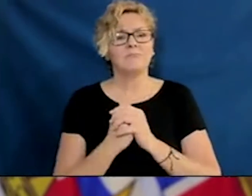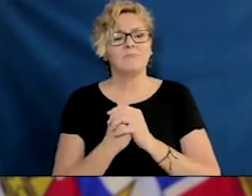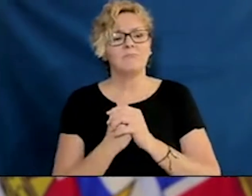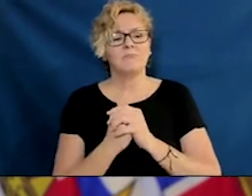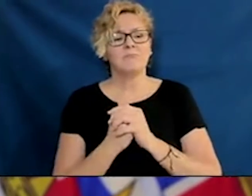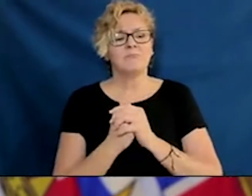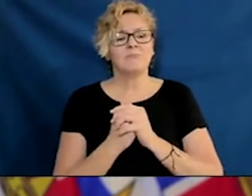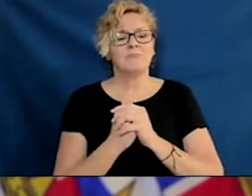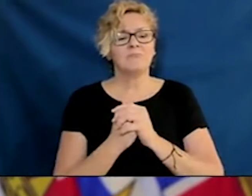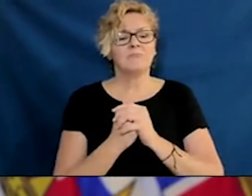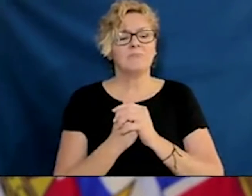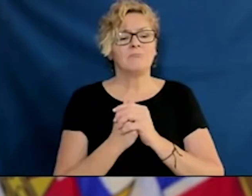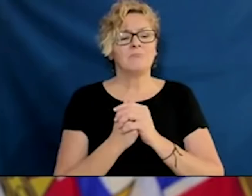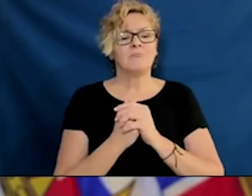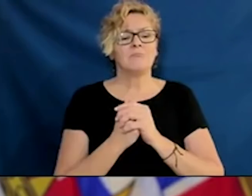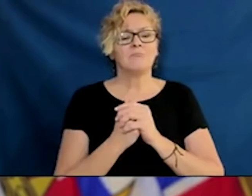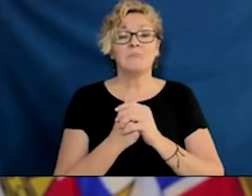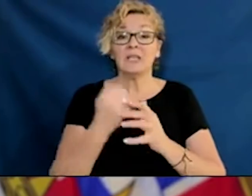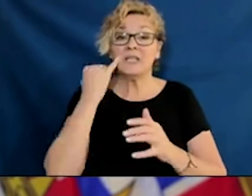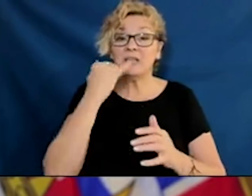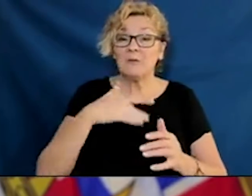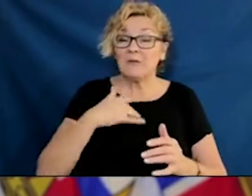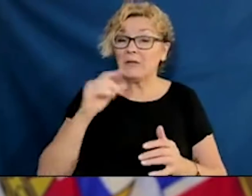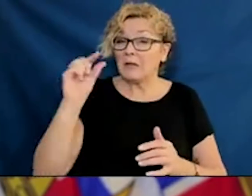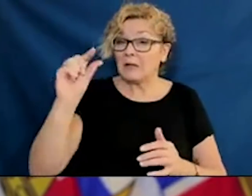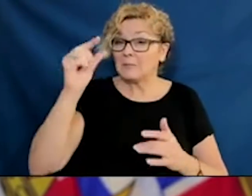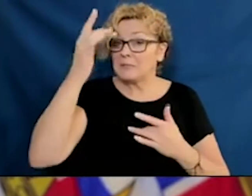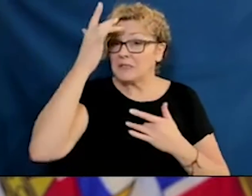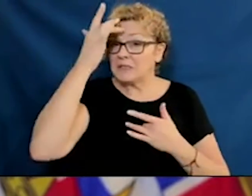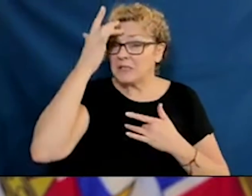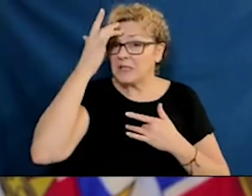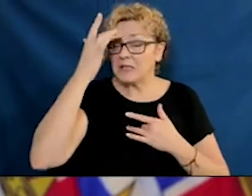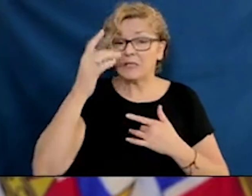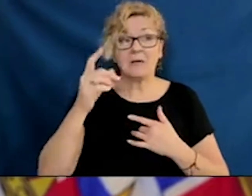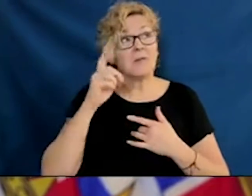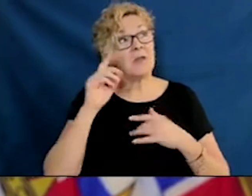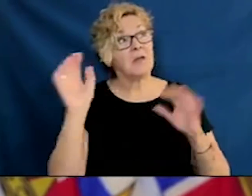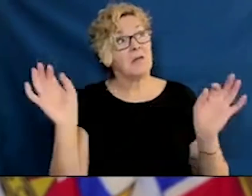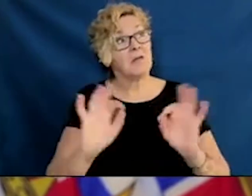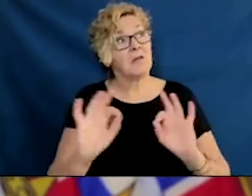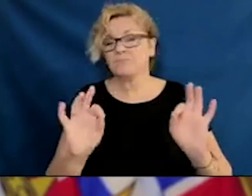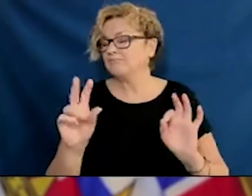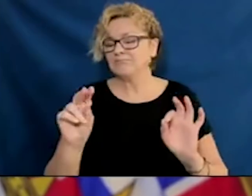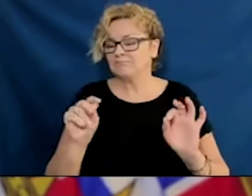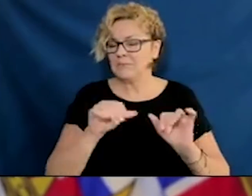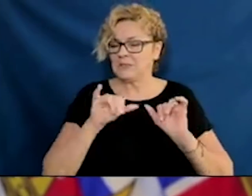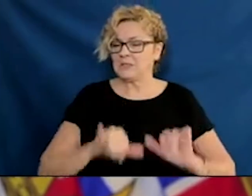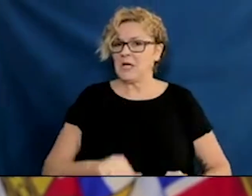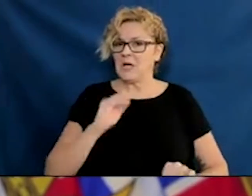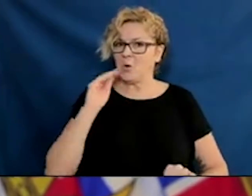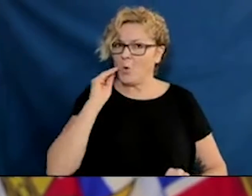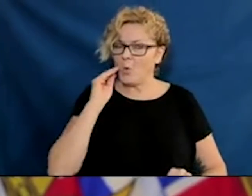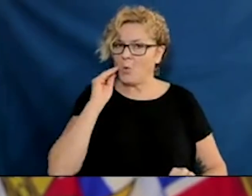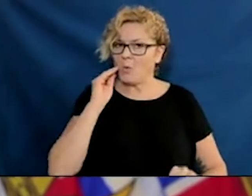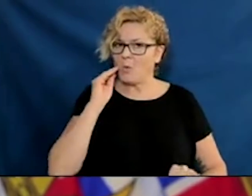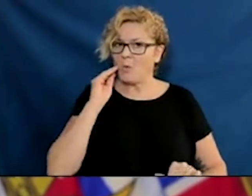local as we get through this next few weeks and make our way into spring. There are brighter days